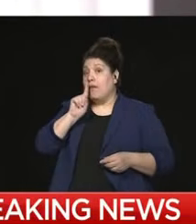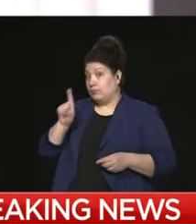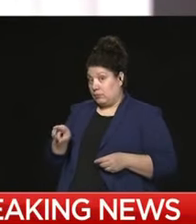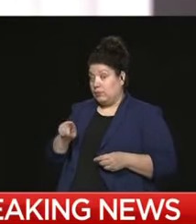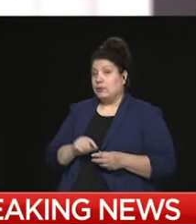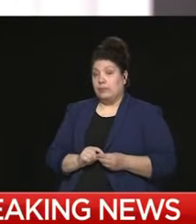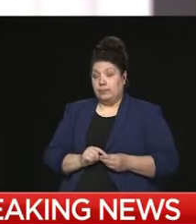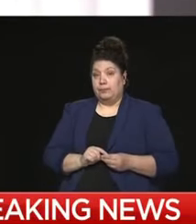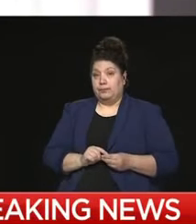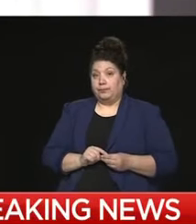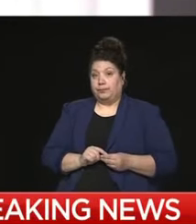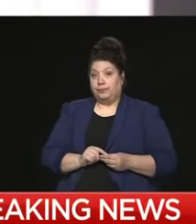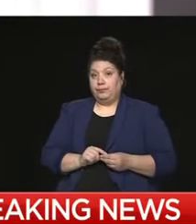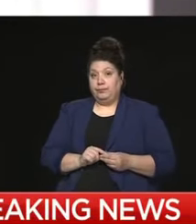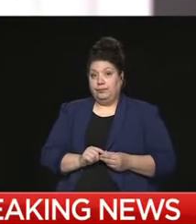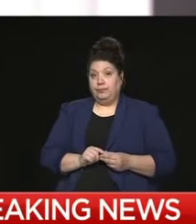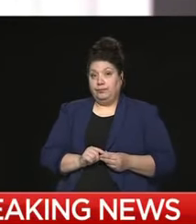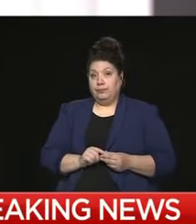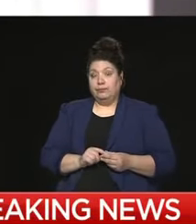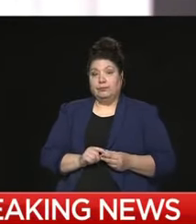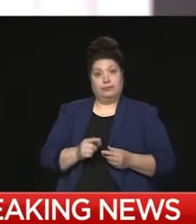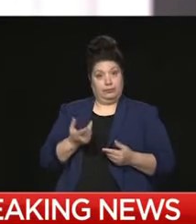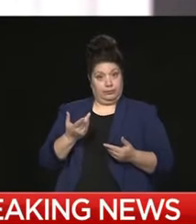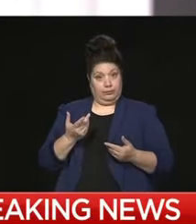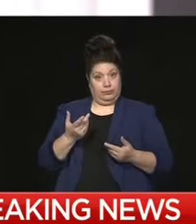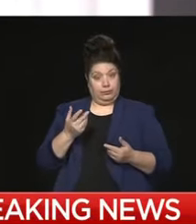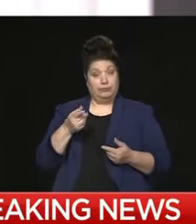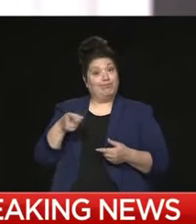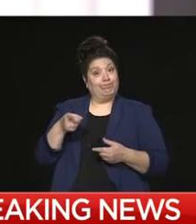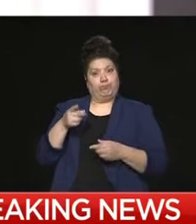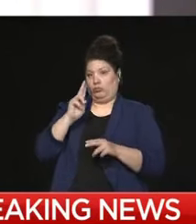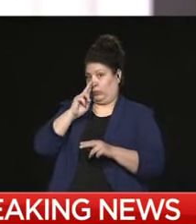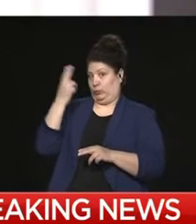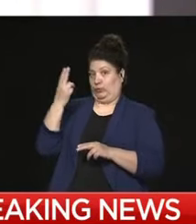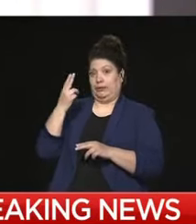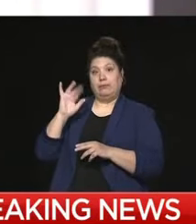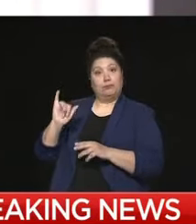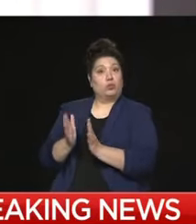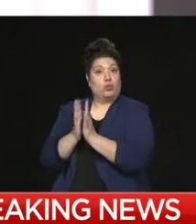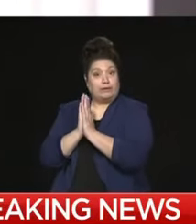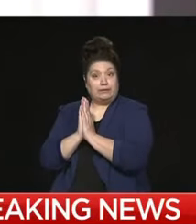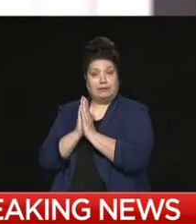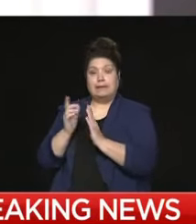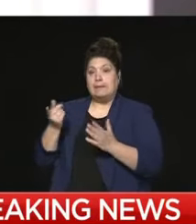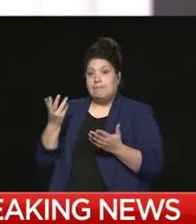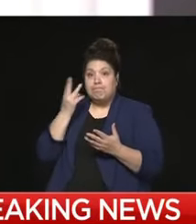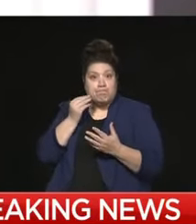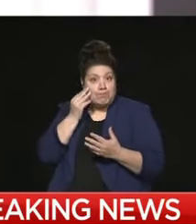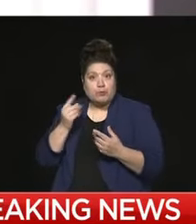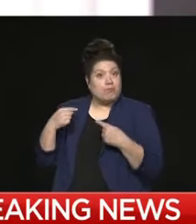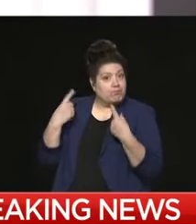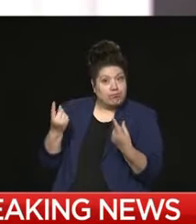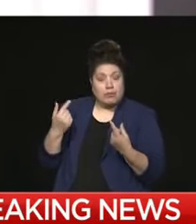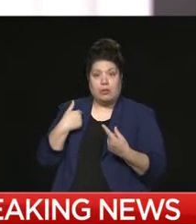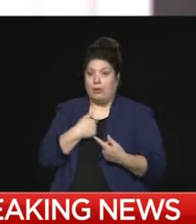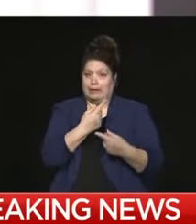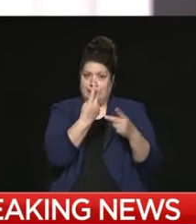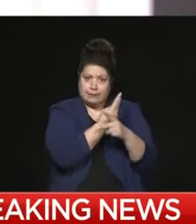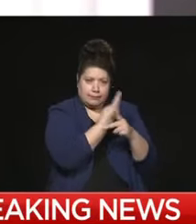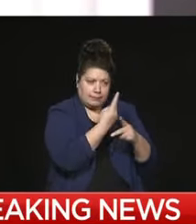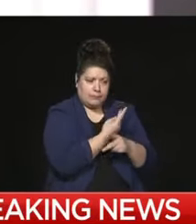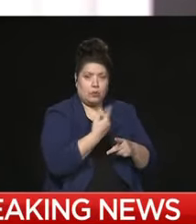this is a request that's unprecedented. So we are developing different scenarios of how we can help. We will be there to help.